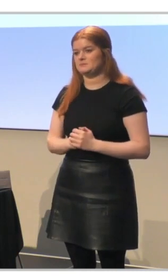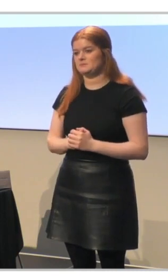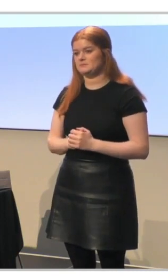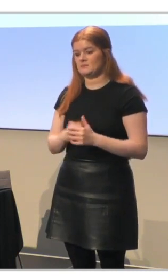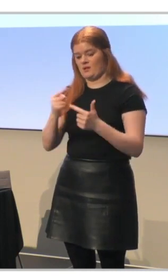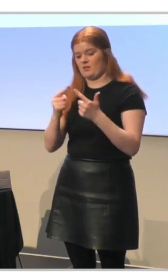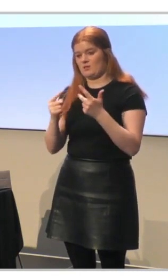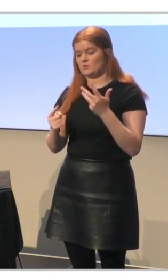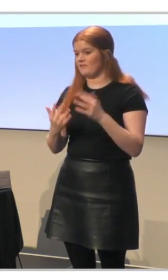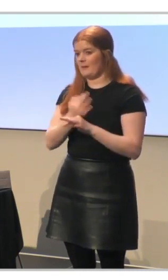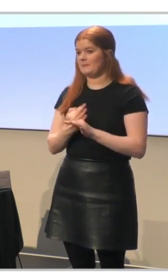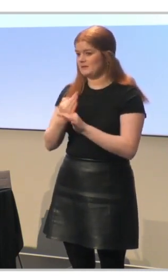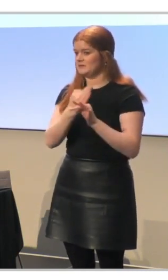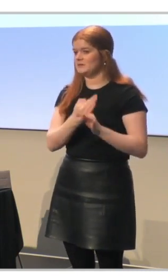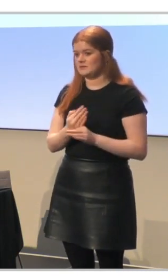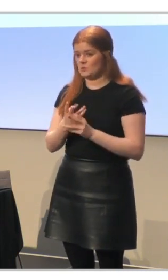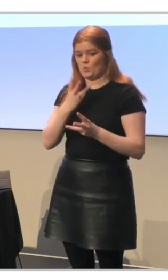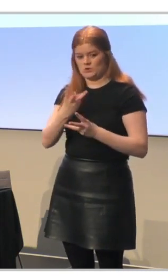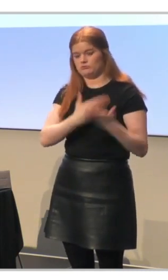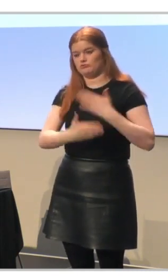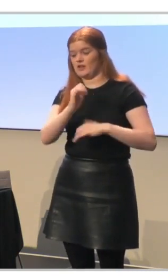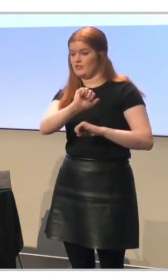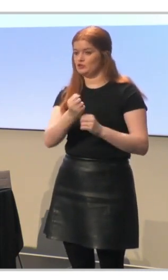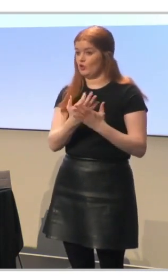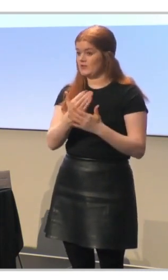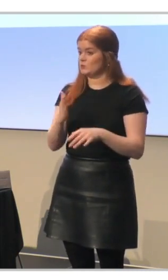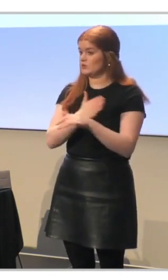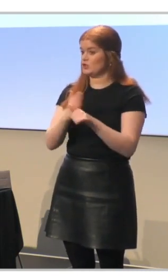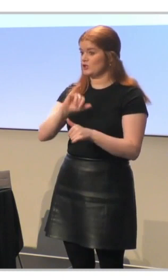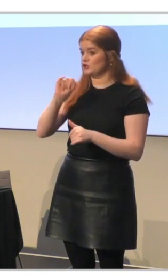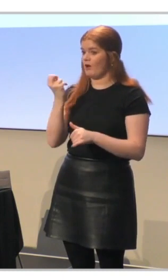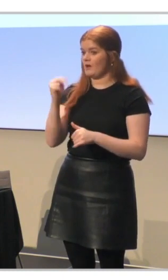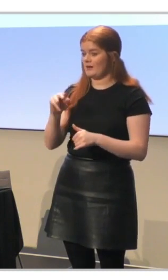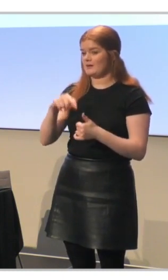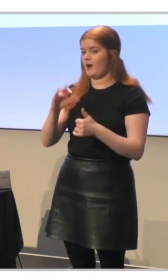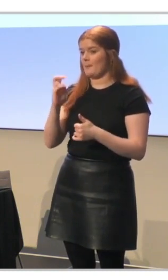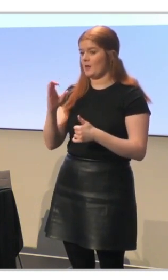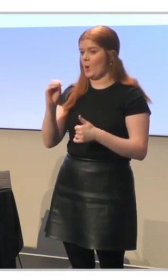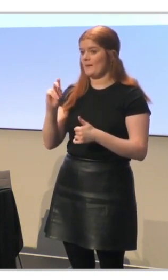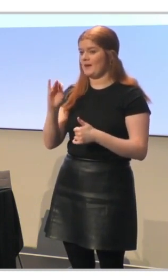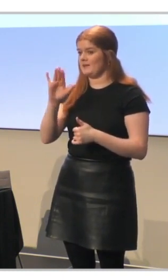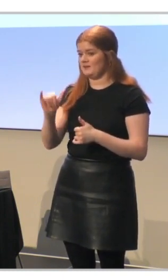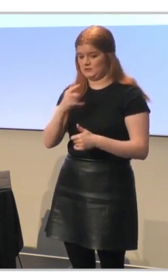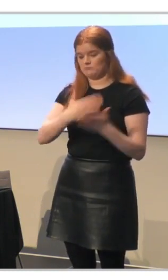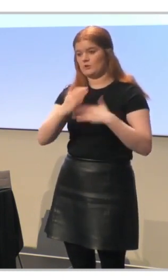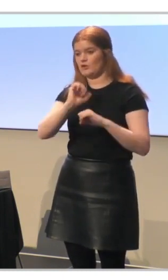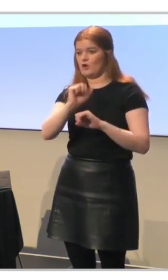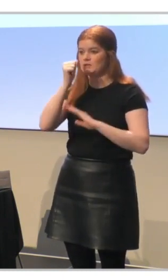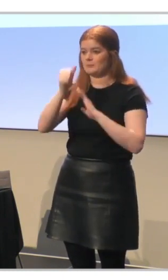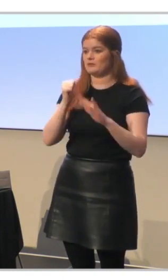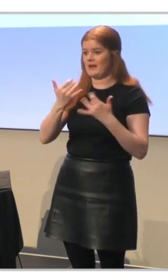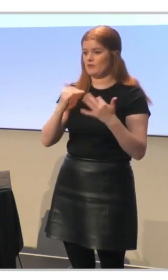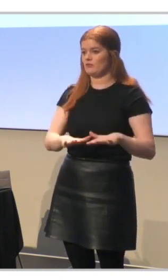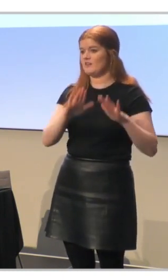of these families have given consent to share their stories. So let's start with John and Karen O'Mahony, who shared their experiences with me of